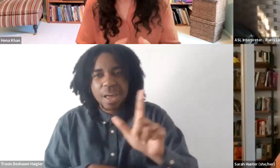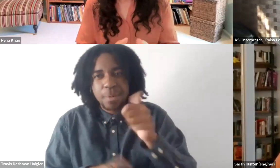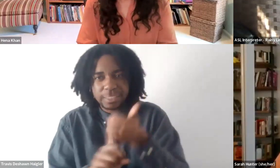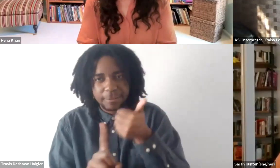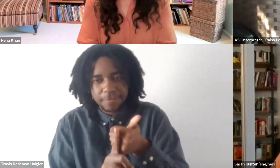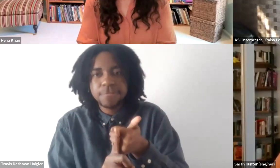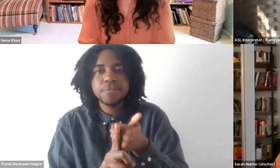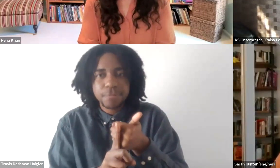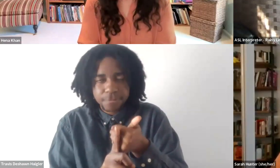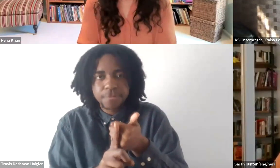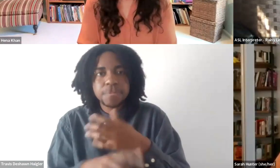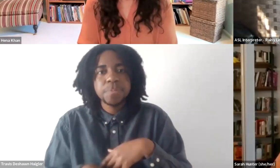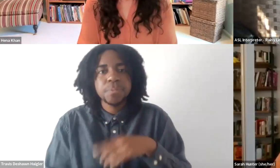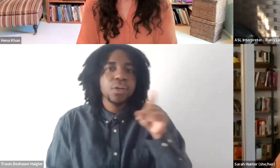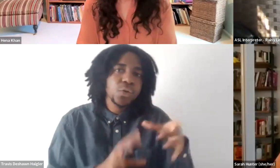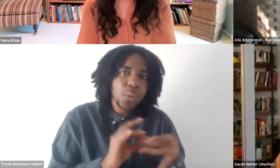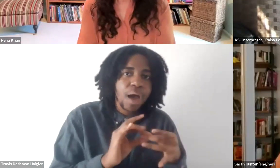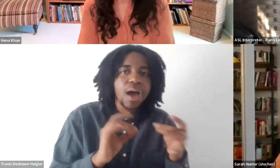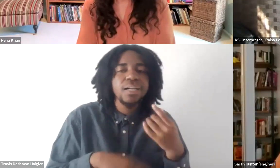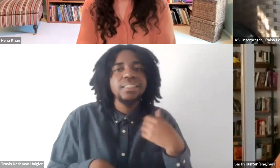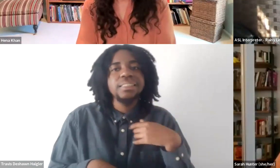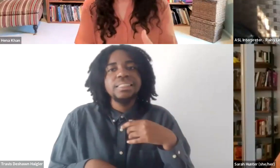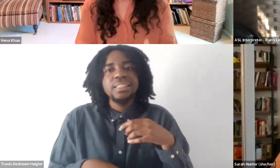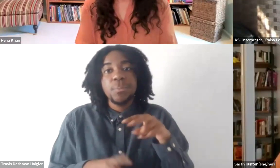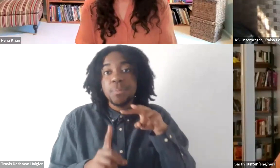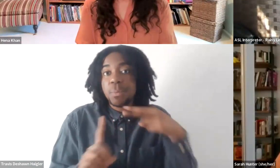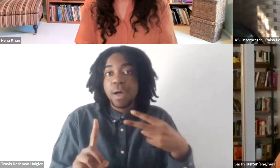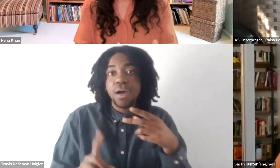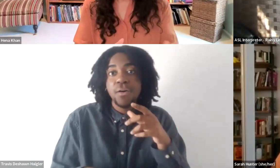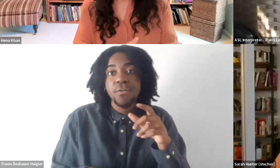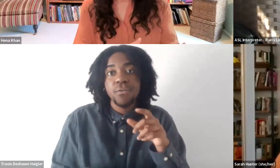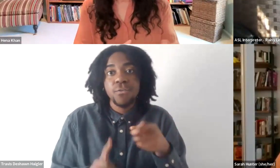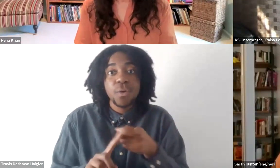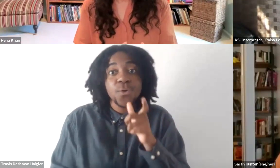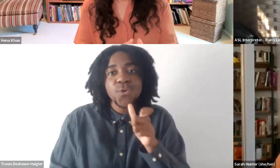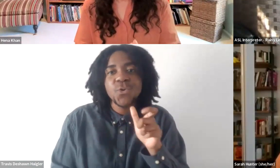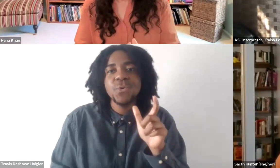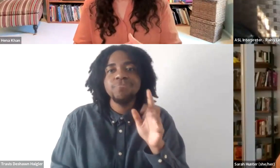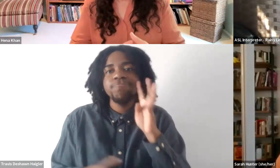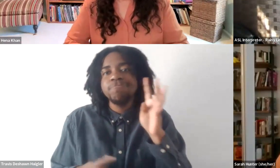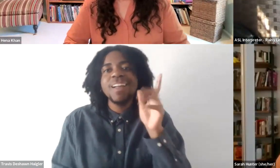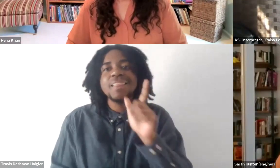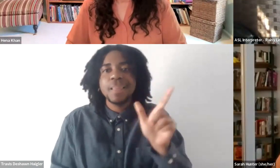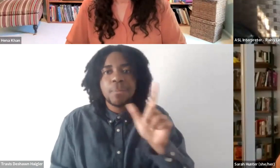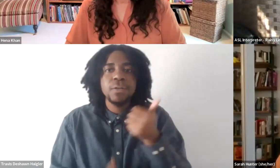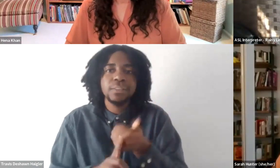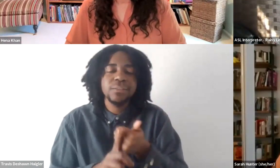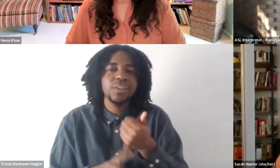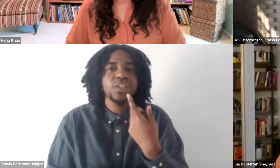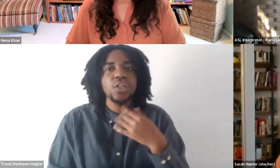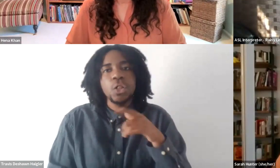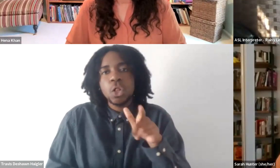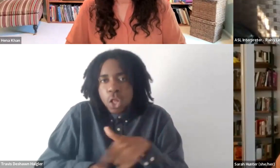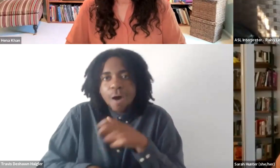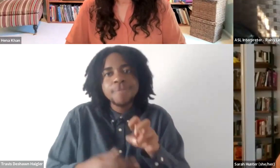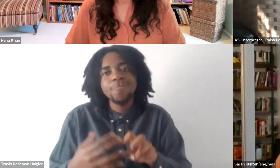it's told from this perspective of the library itself, and that idea of this long journey and survival.